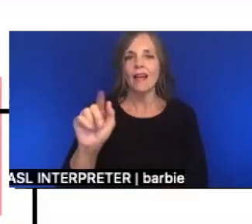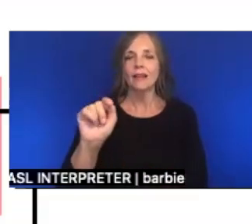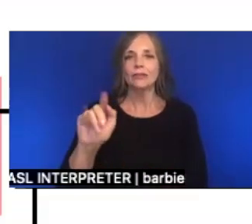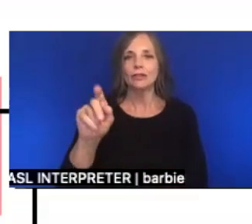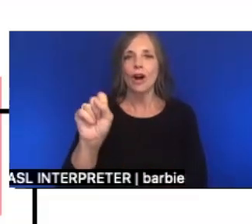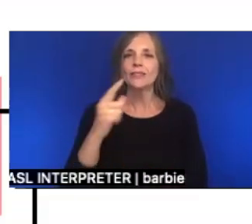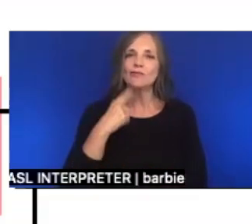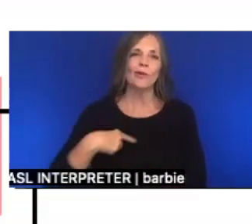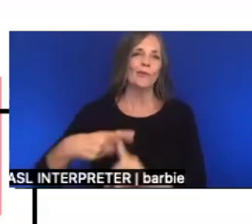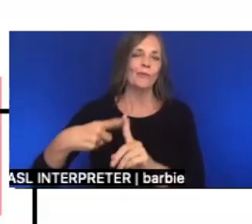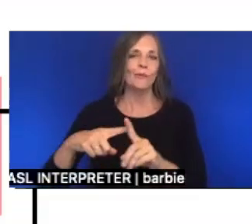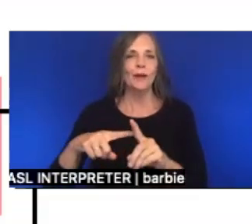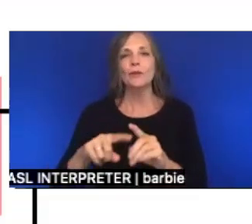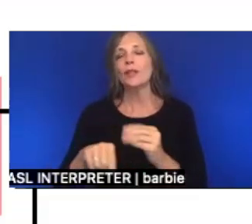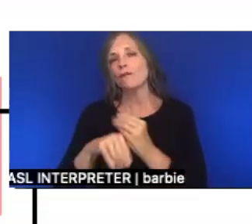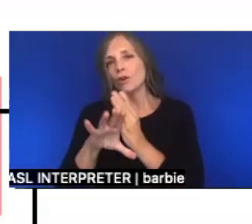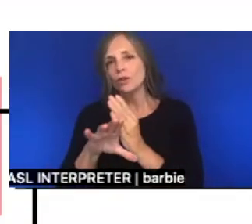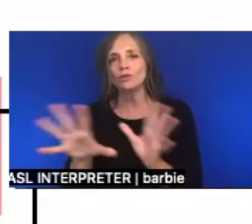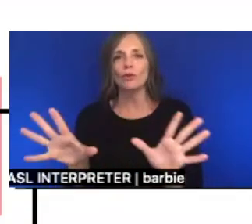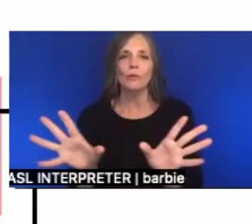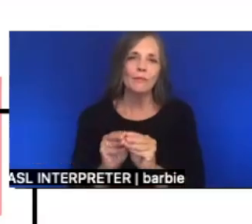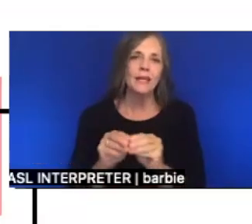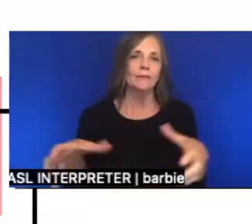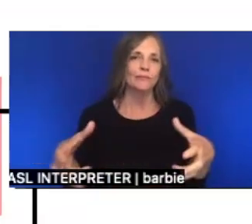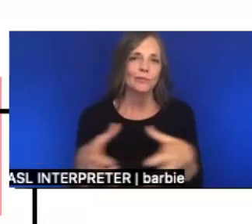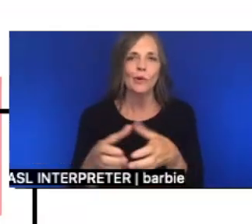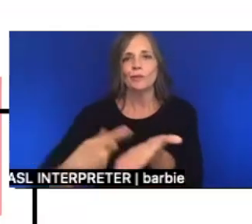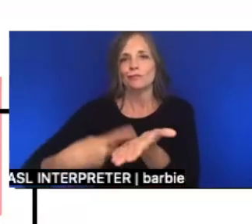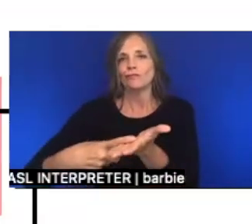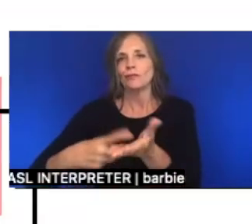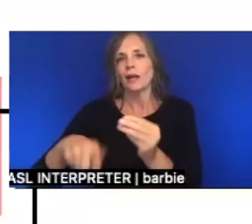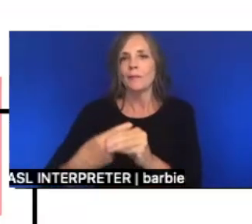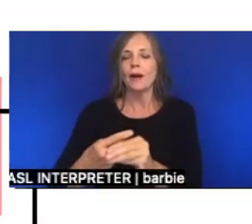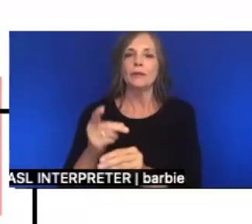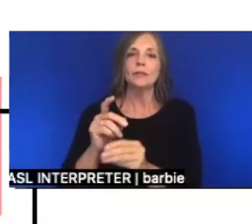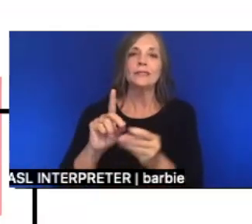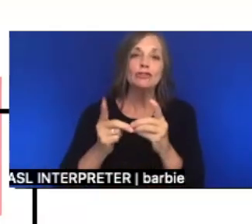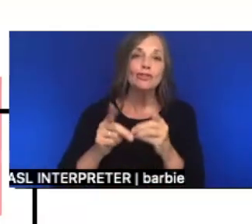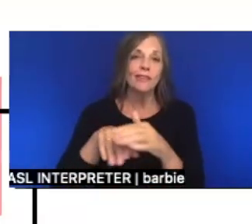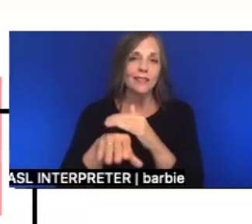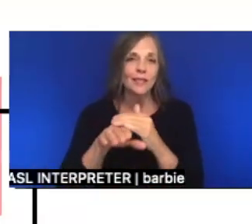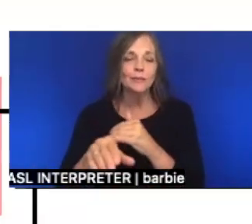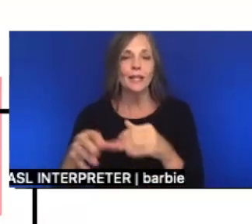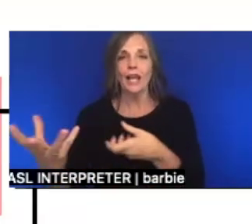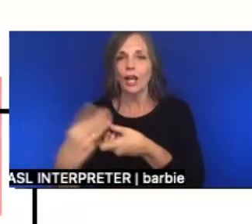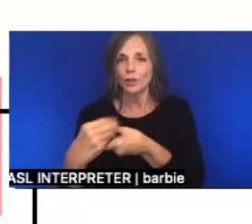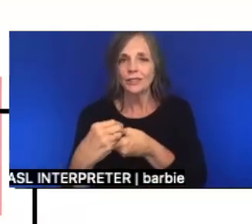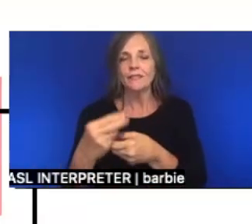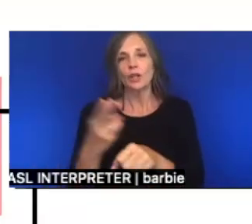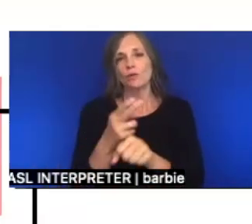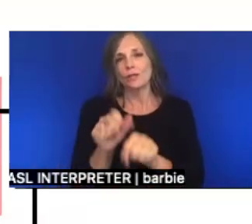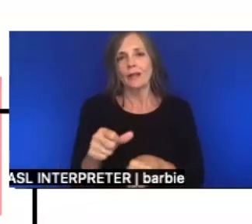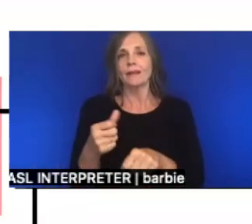digital accessibility, inclusivity, and usability. Each month we invite a speaker to present a topic, and afterward we invite